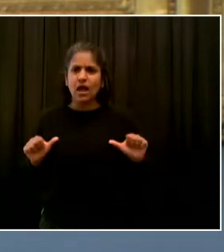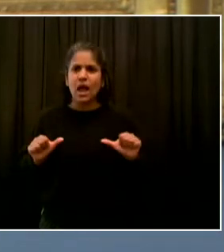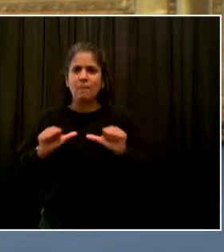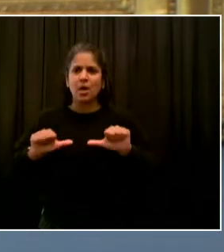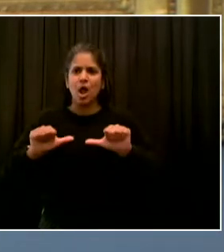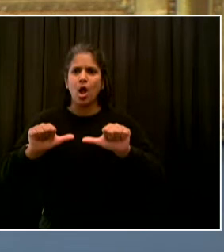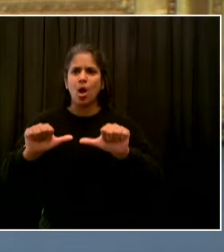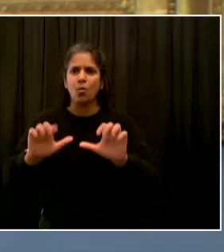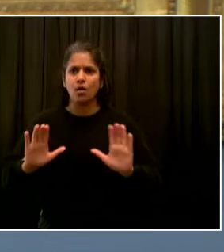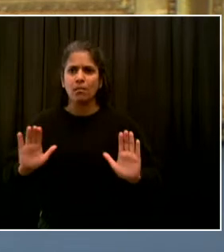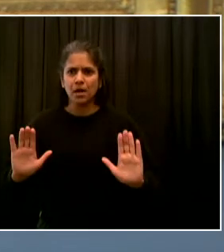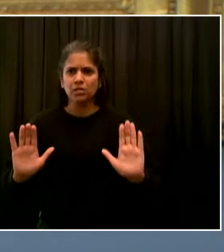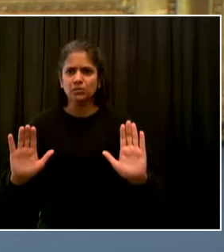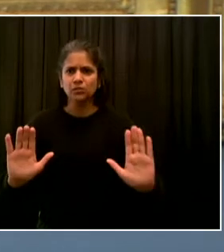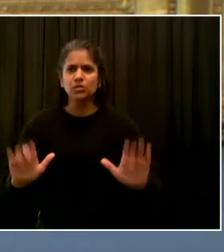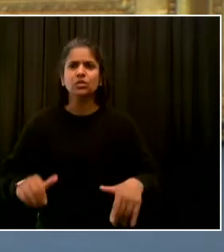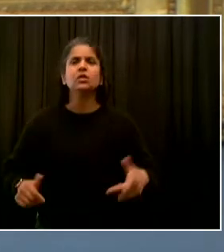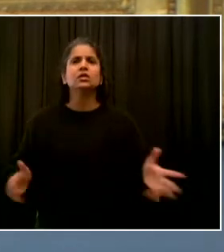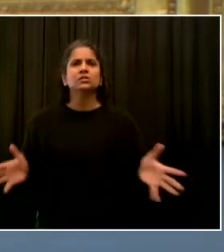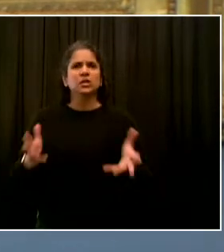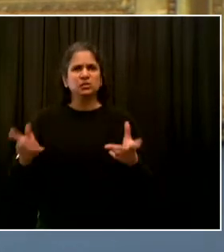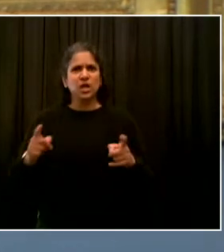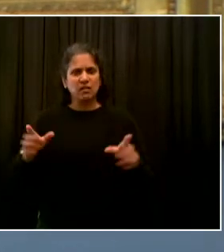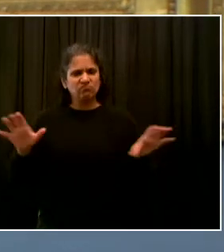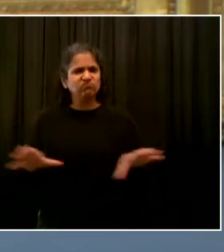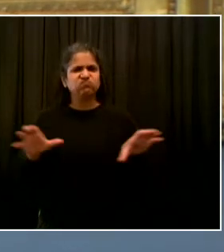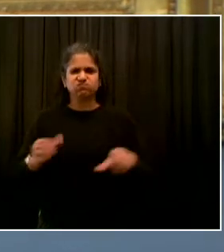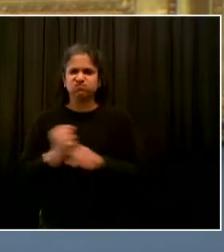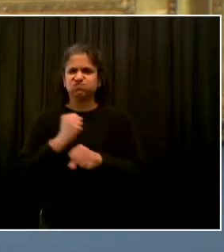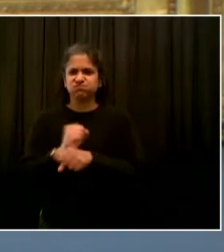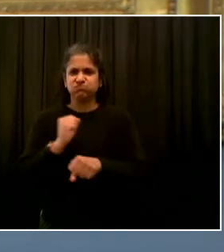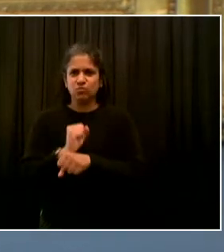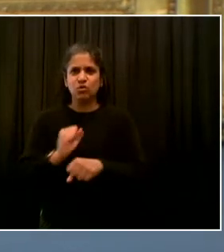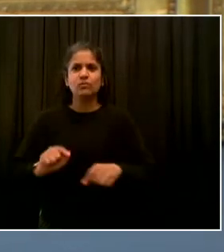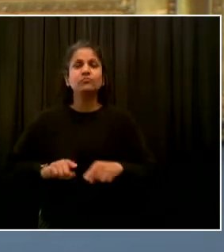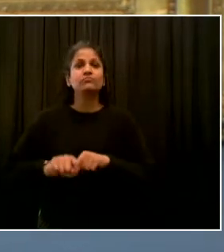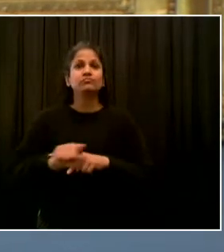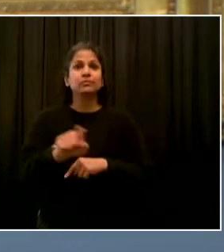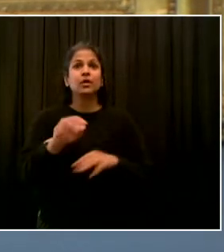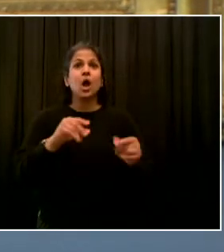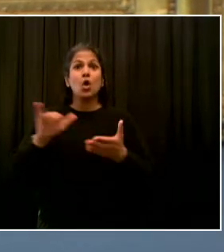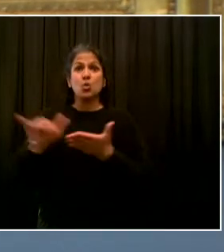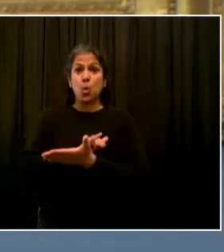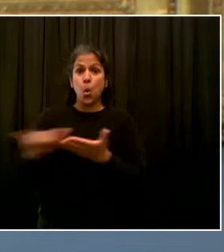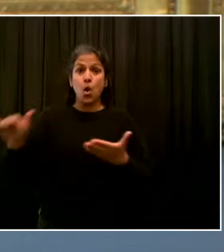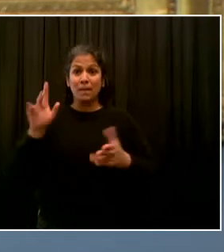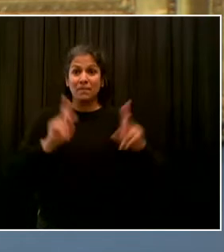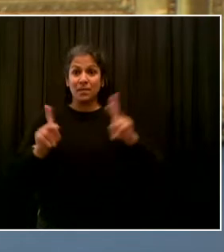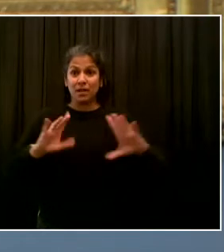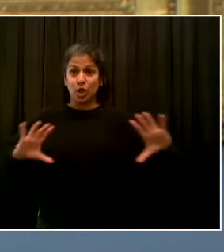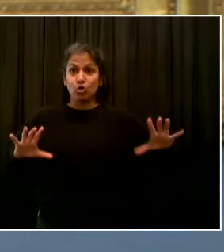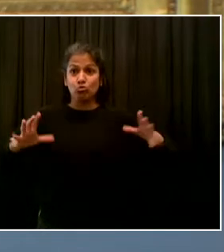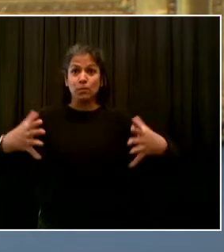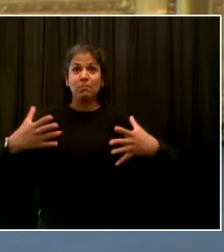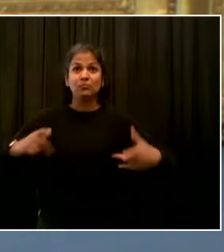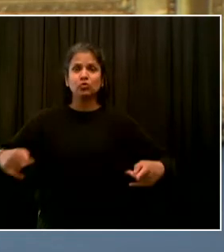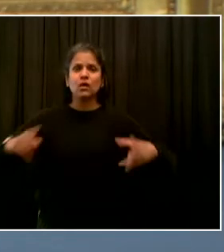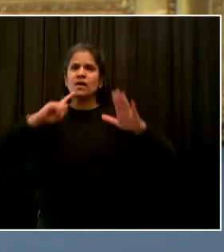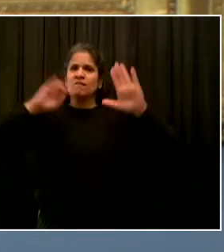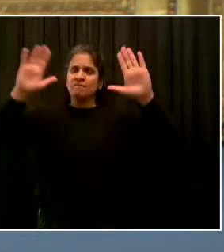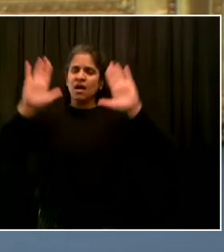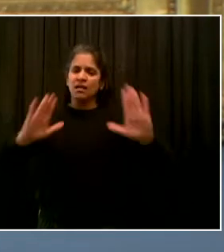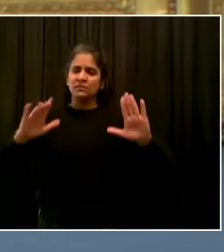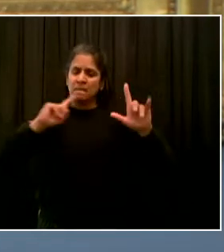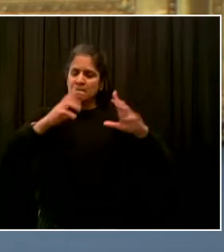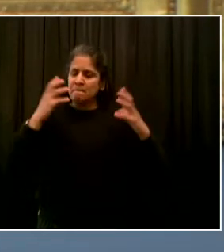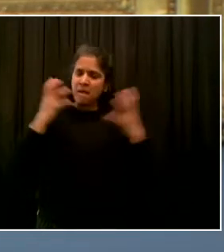GSD, get stuff done. Ted and your crew, you guys have been amazing, and we're going to continue to do so.